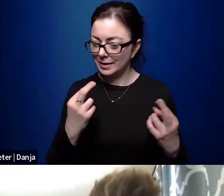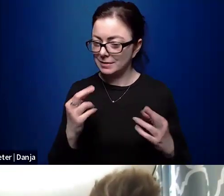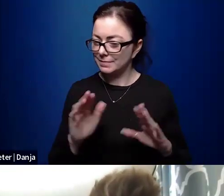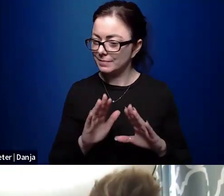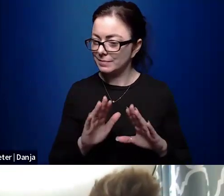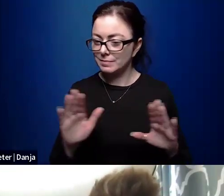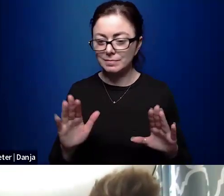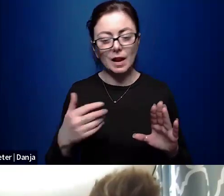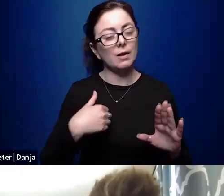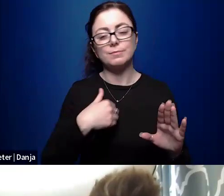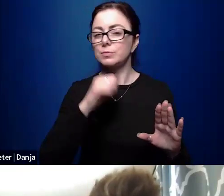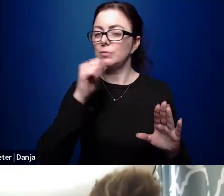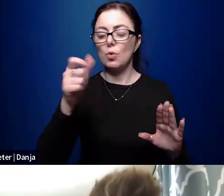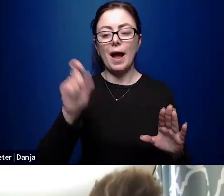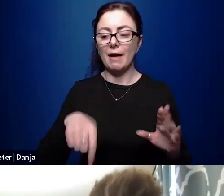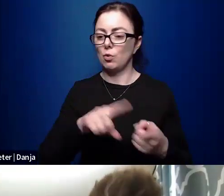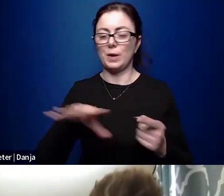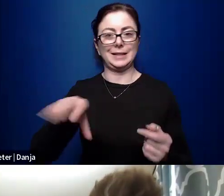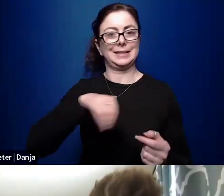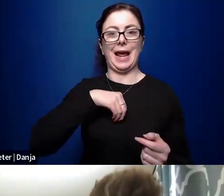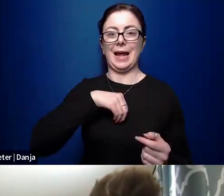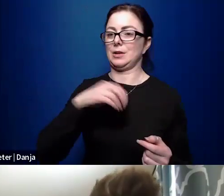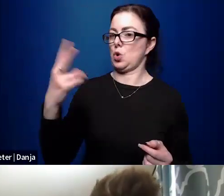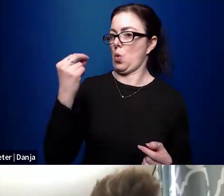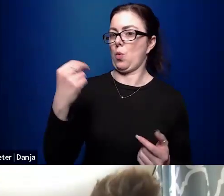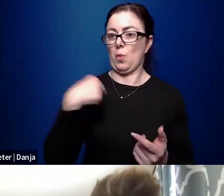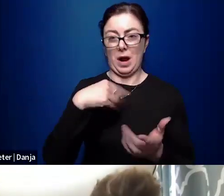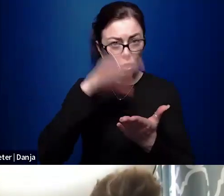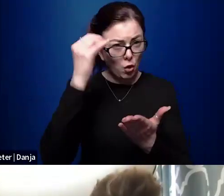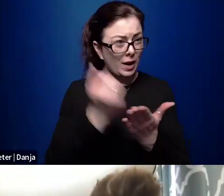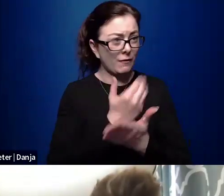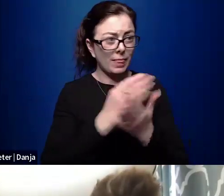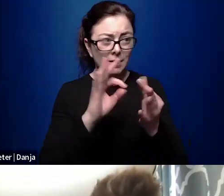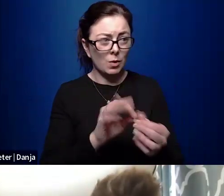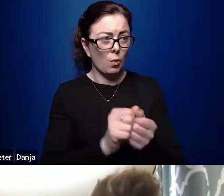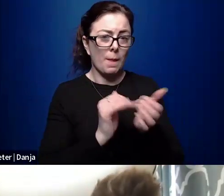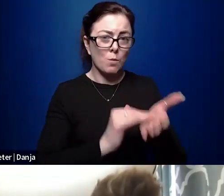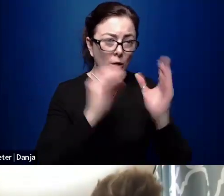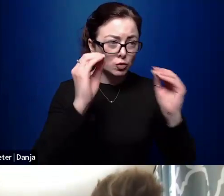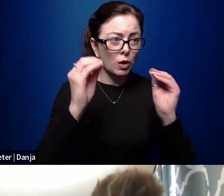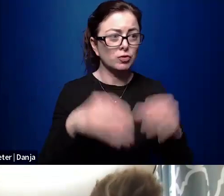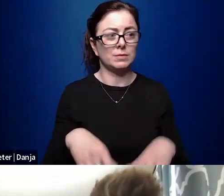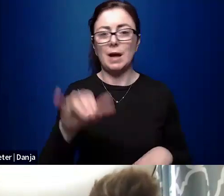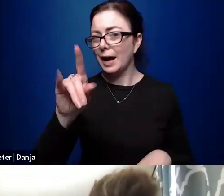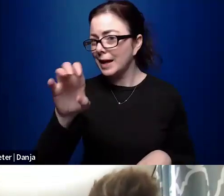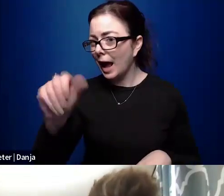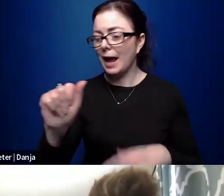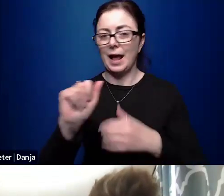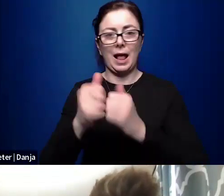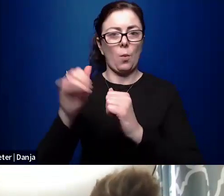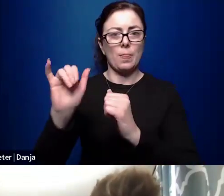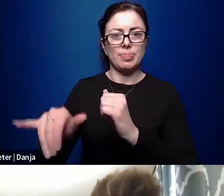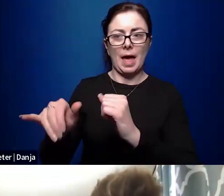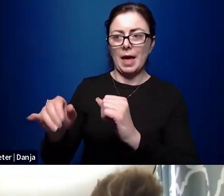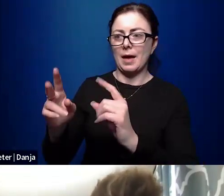take no. I learned everything I needed to know about Braille instruction and IDEA and how that pertains to a visually impaired child.